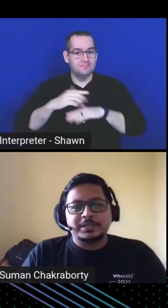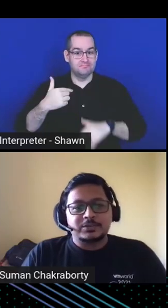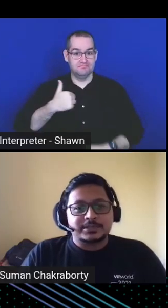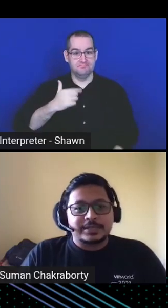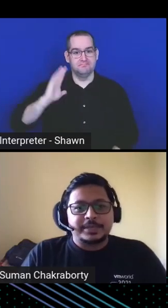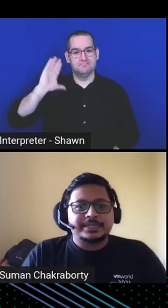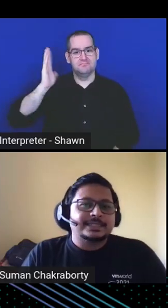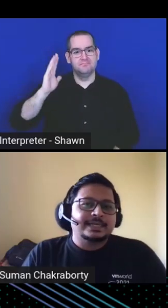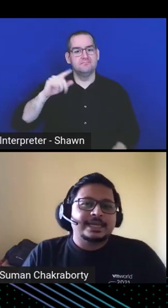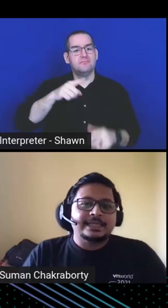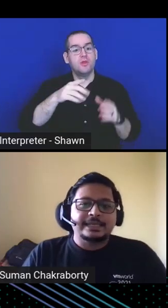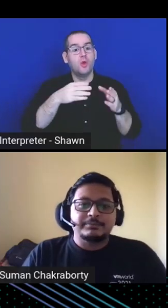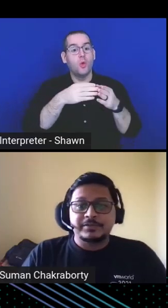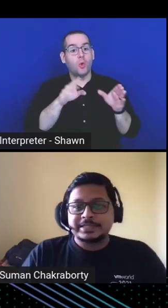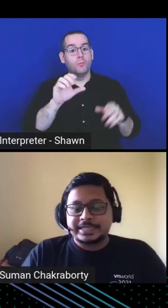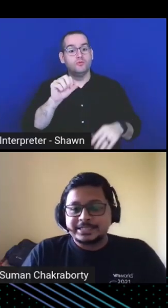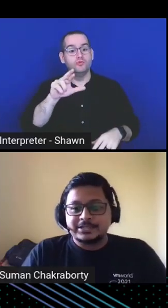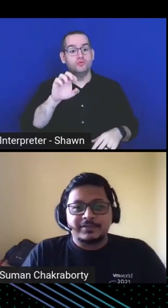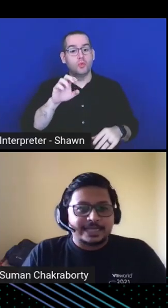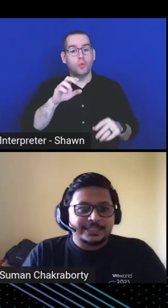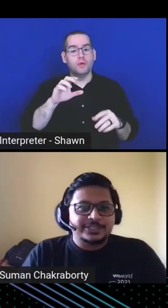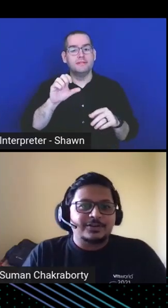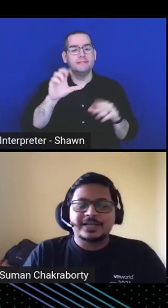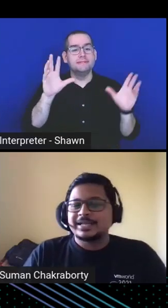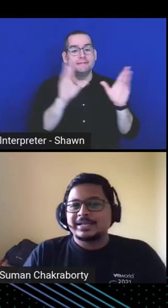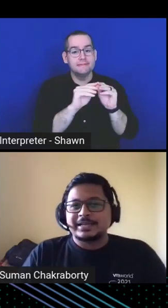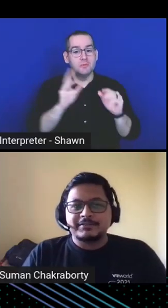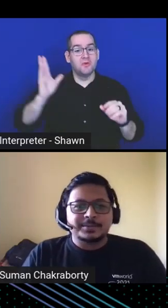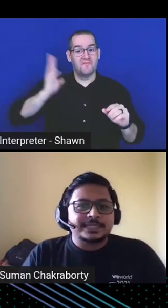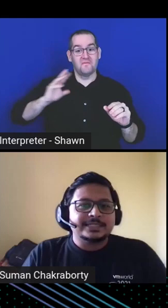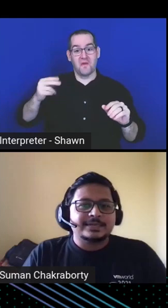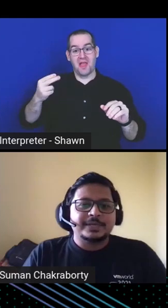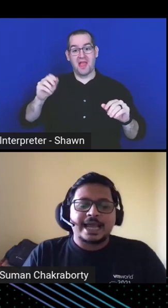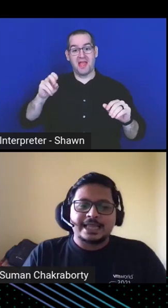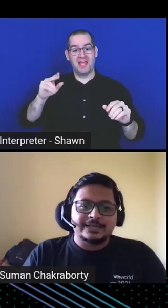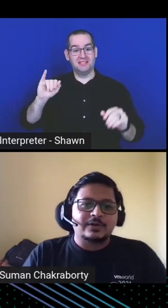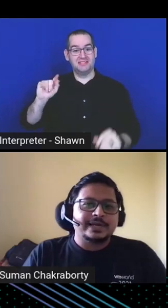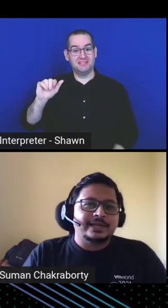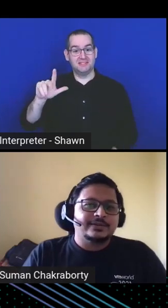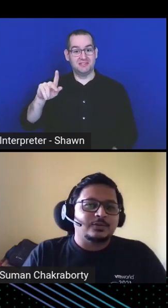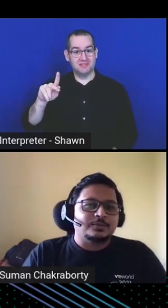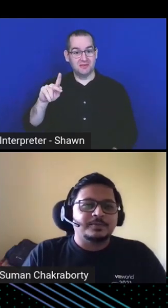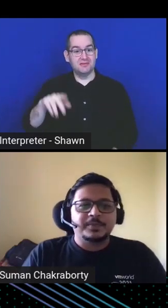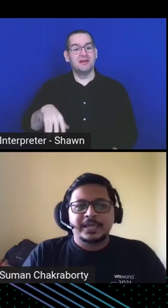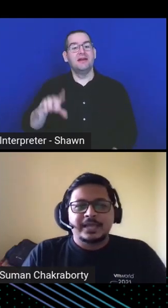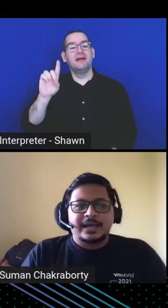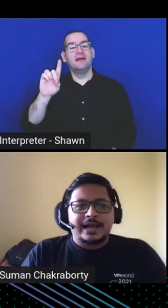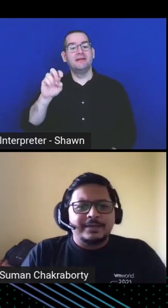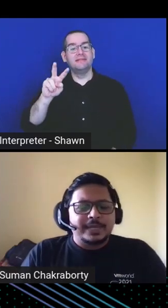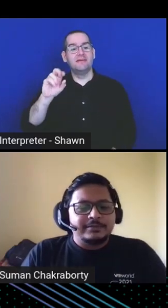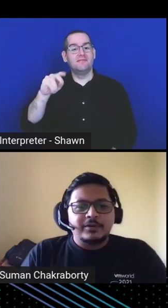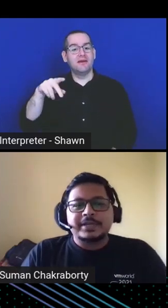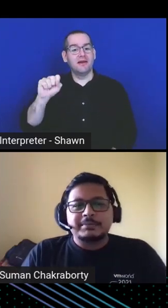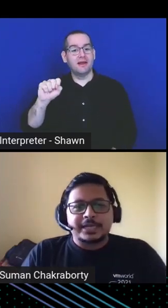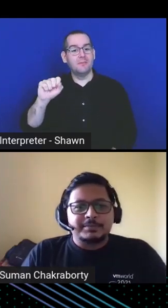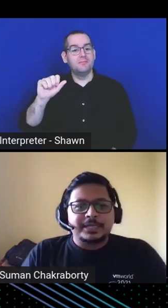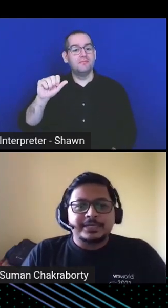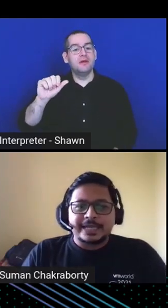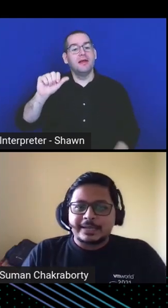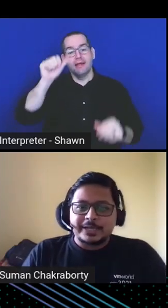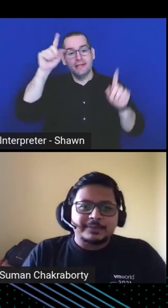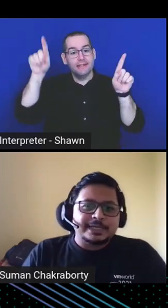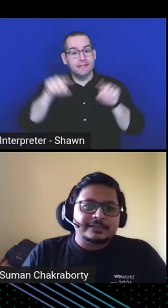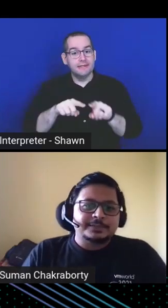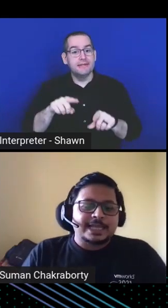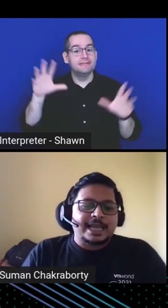in the Open Source Summit in the previous edition of HashiTalk, DevOps India Summit, and the Docker India group. I'm involved in multiple